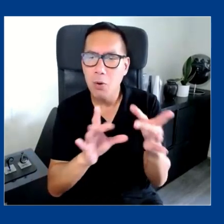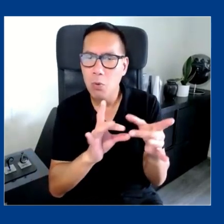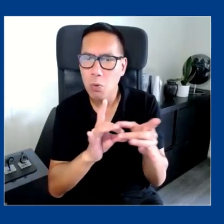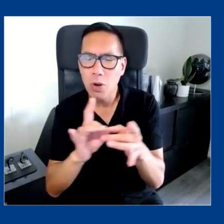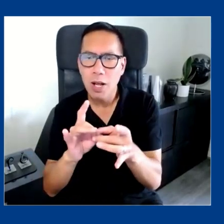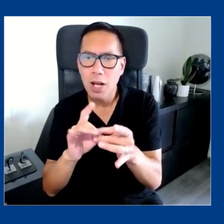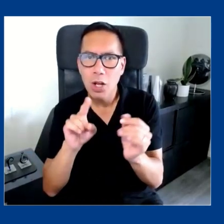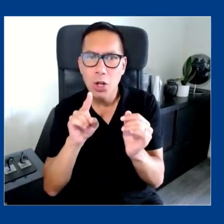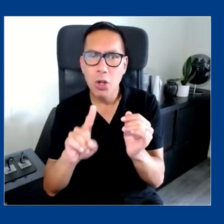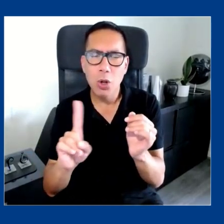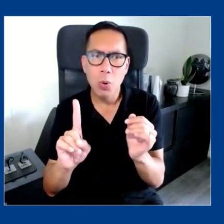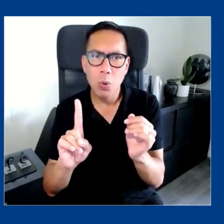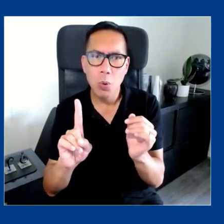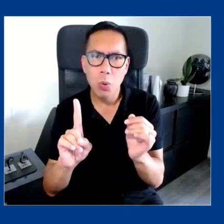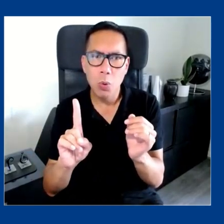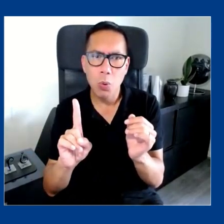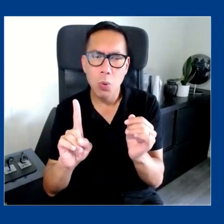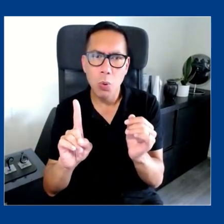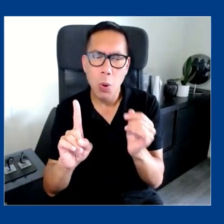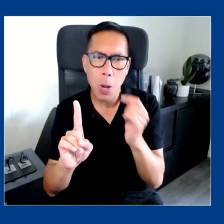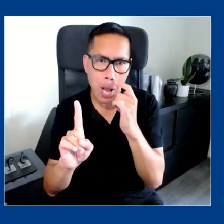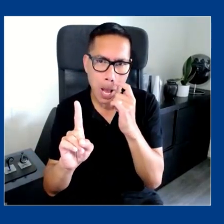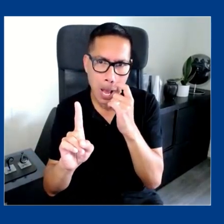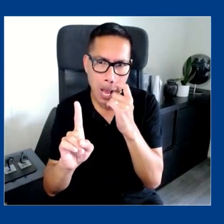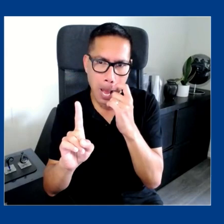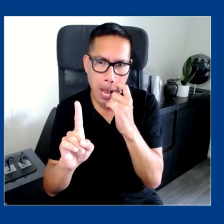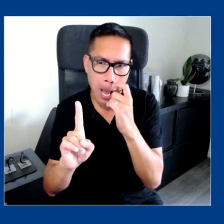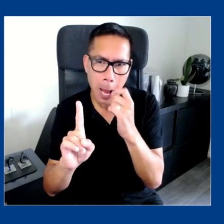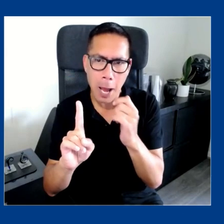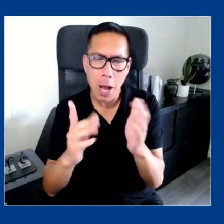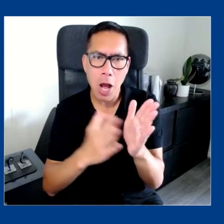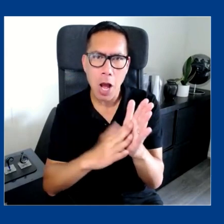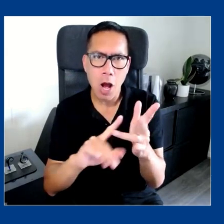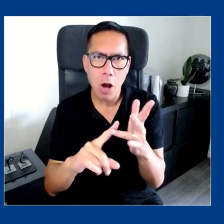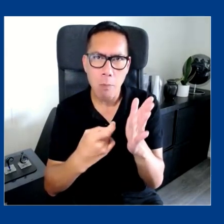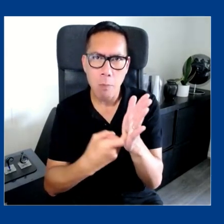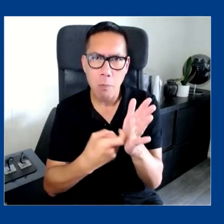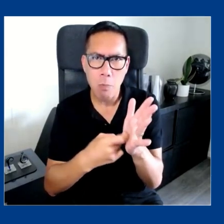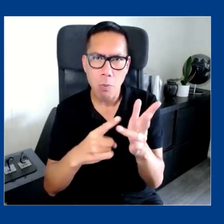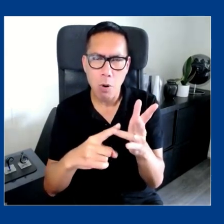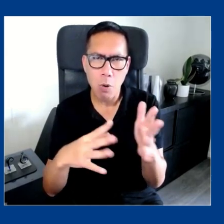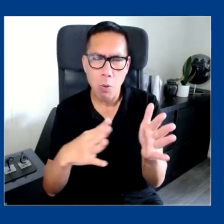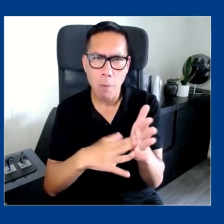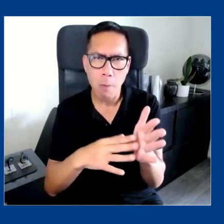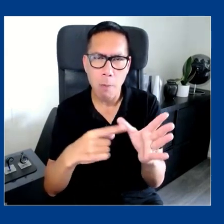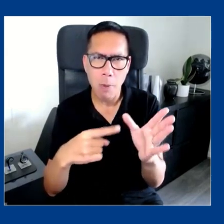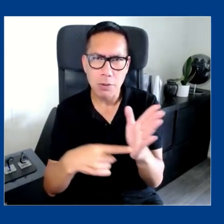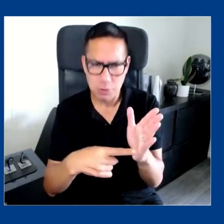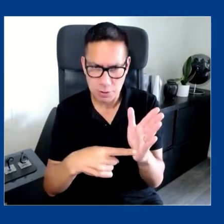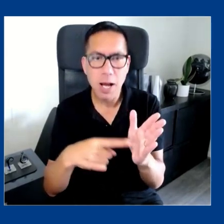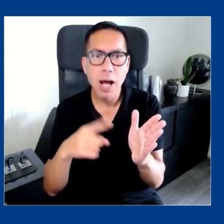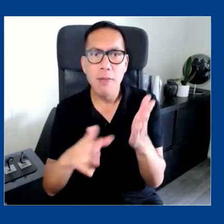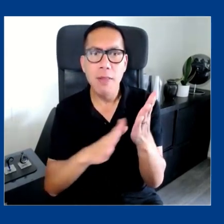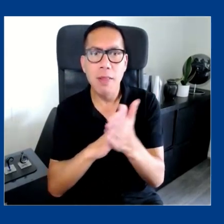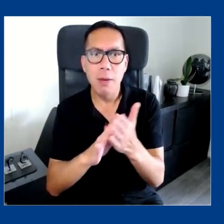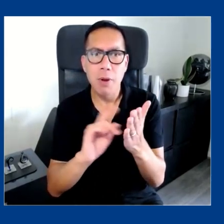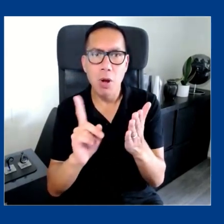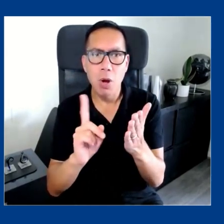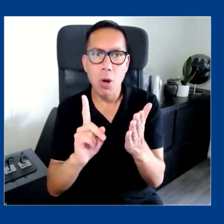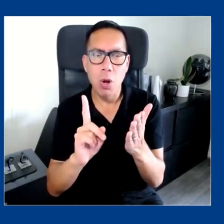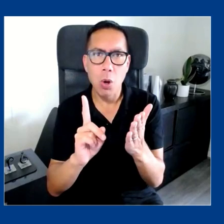enlightened one, the so-called Maromak. Maromak is the deity, was one who enlightened, who is